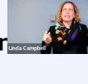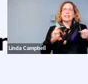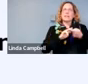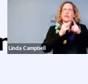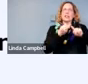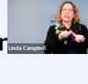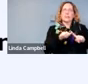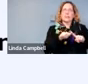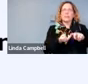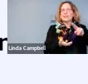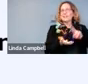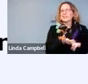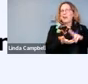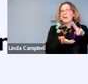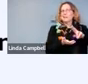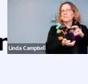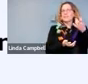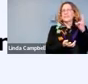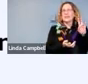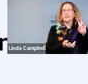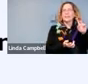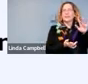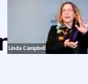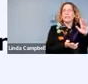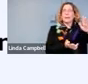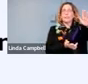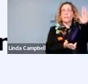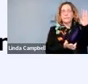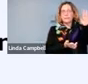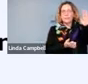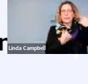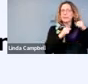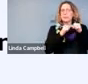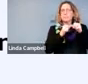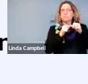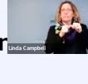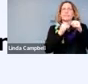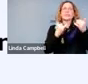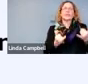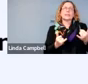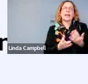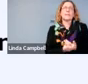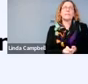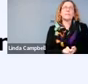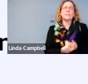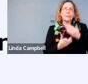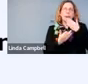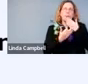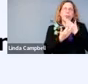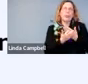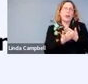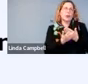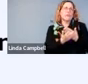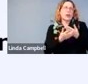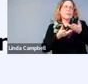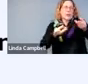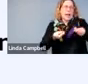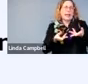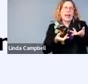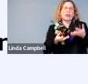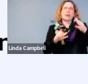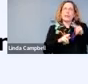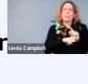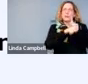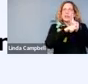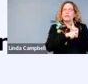the Peace and Friendship Treaty, and that was signed in 1725, and that is still ongoing to today, and we work